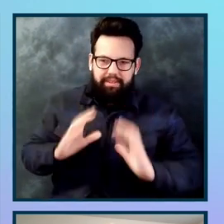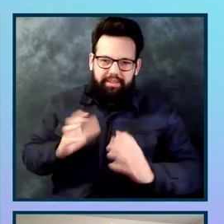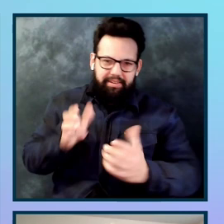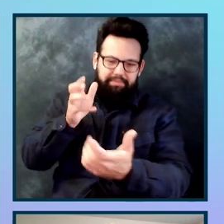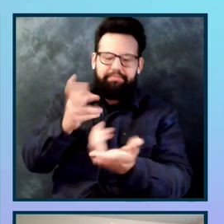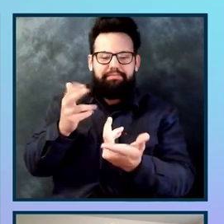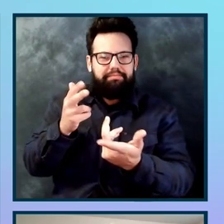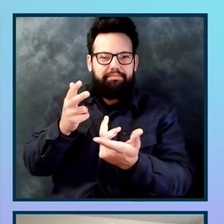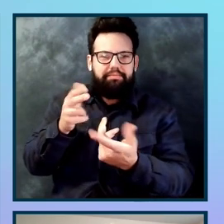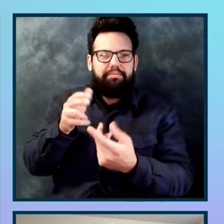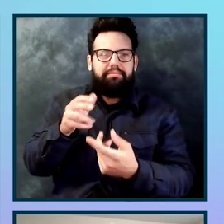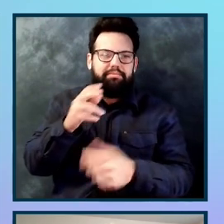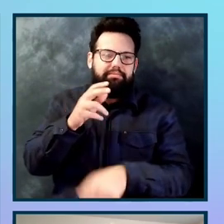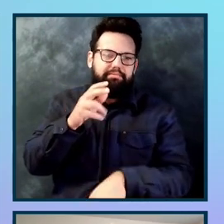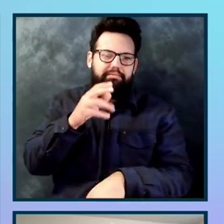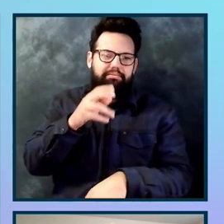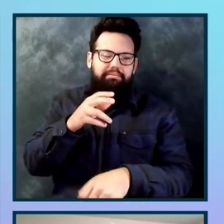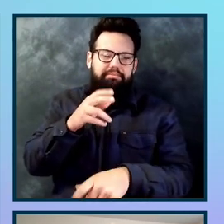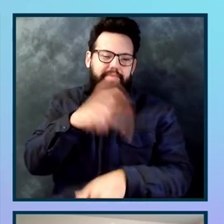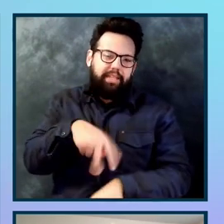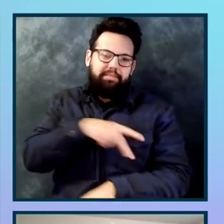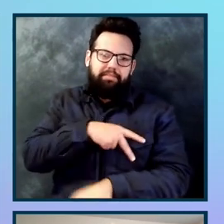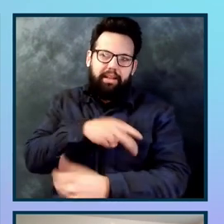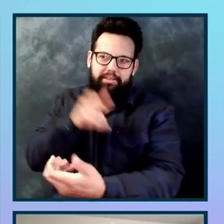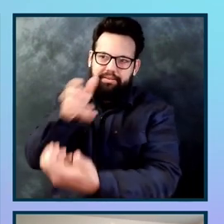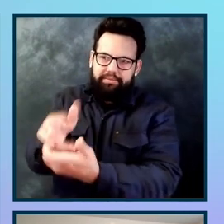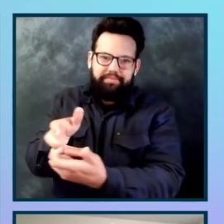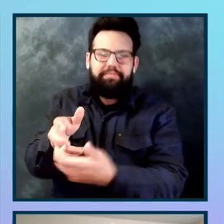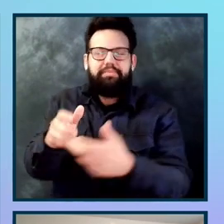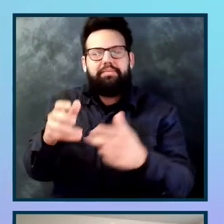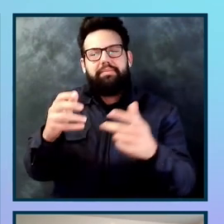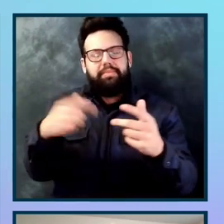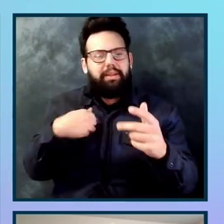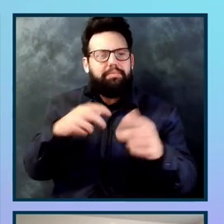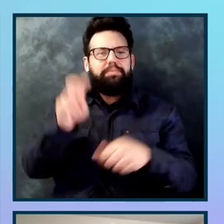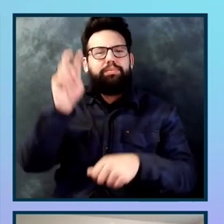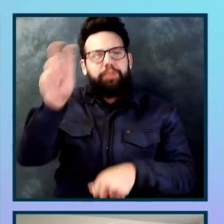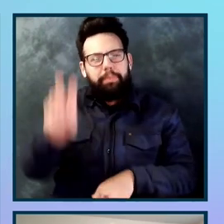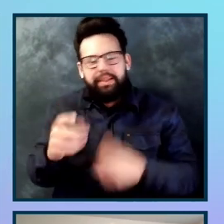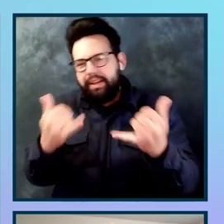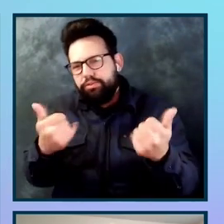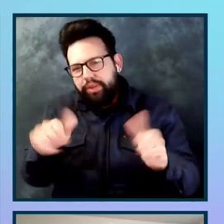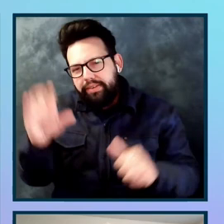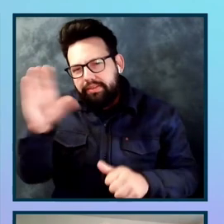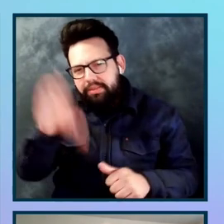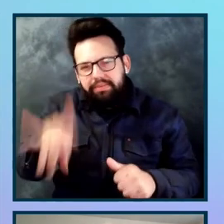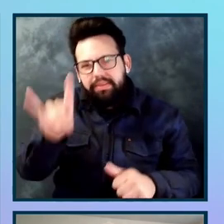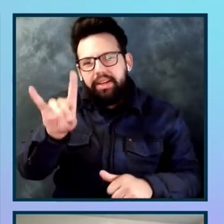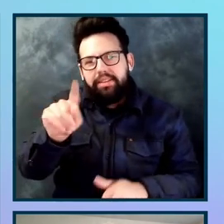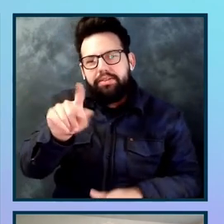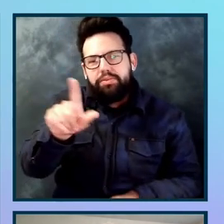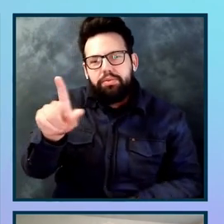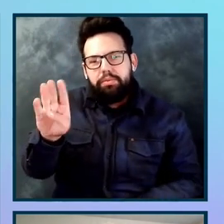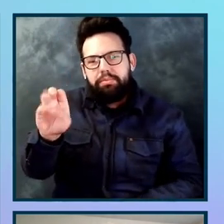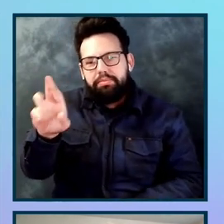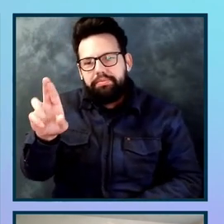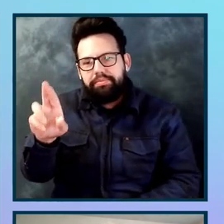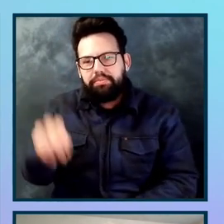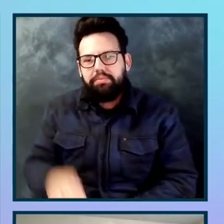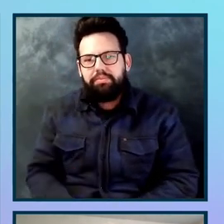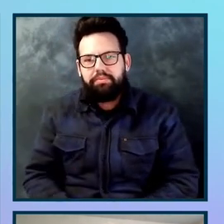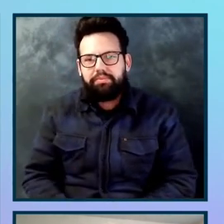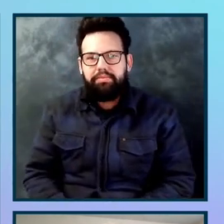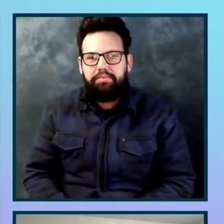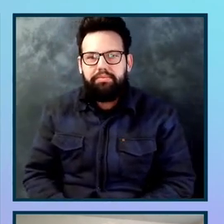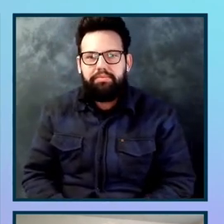we provide free web enhance below. AudioEye toolbar is not active. All right. Activate AudioEye toolbar button. Let's